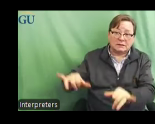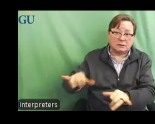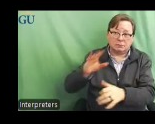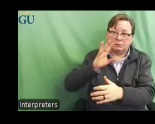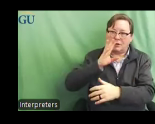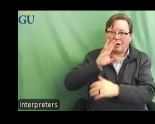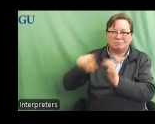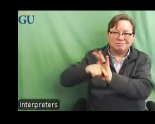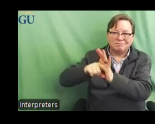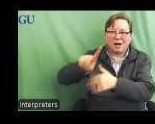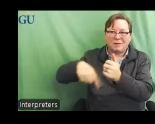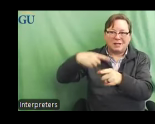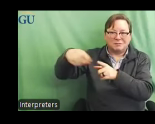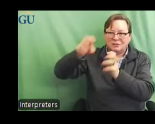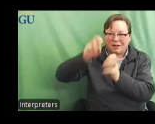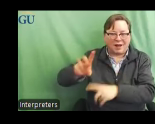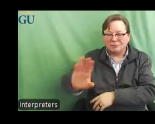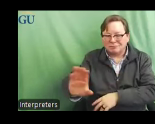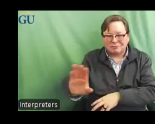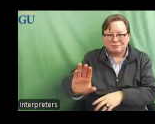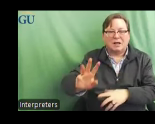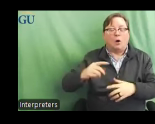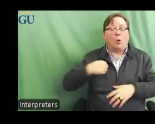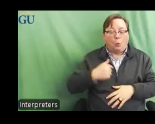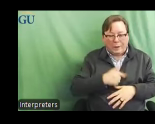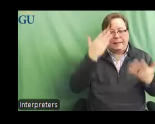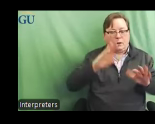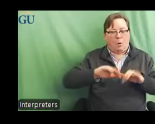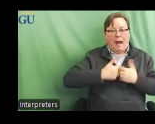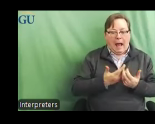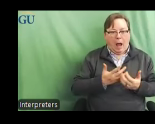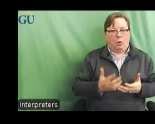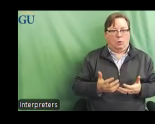how to navigate those meetings.